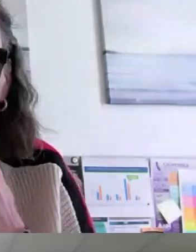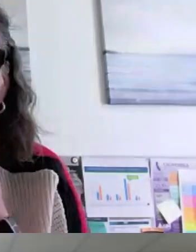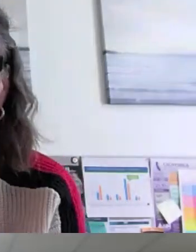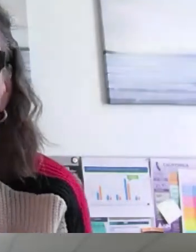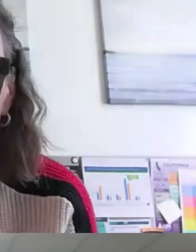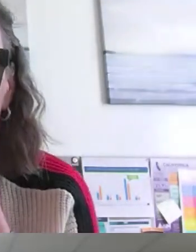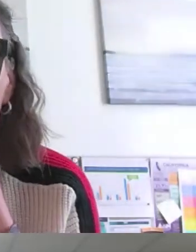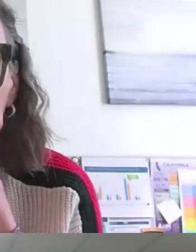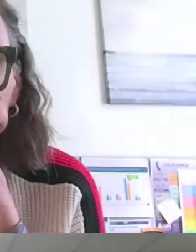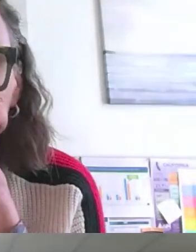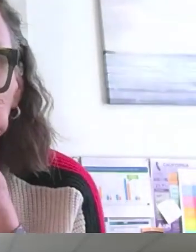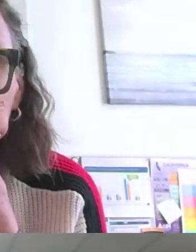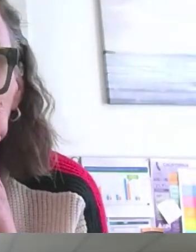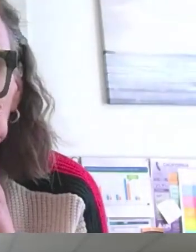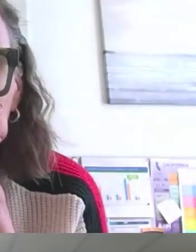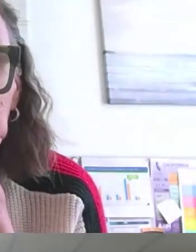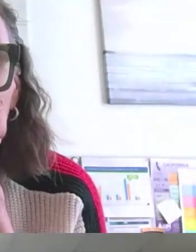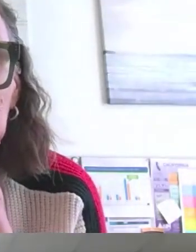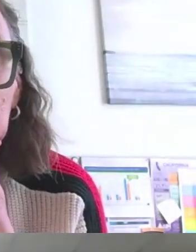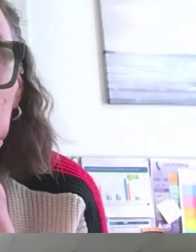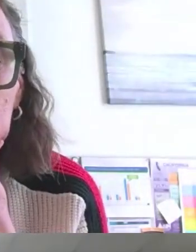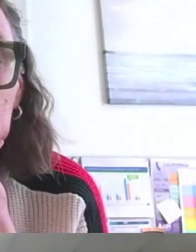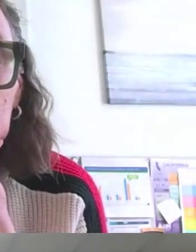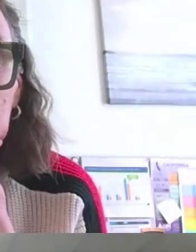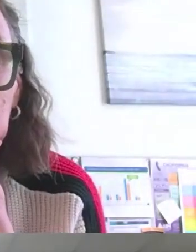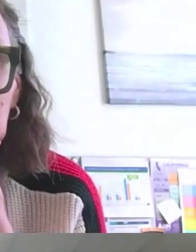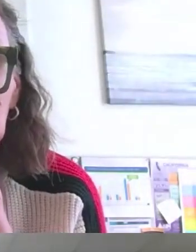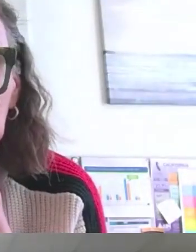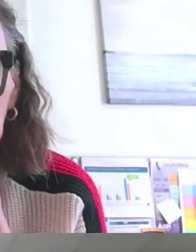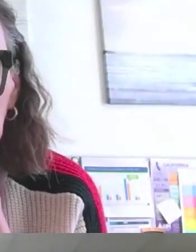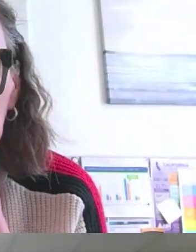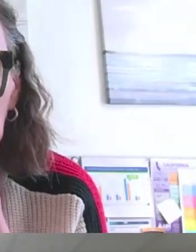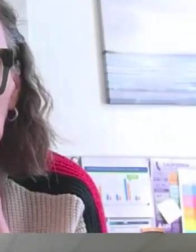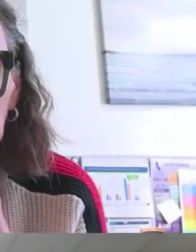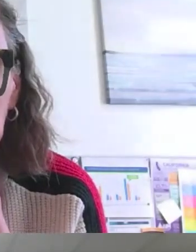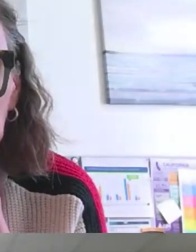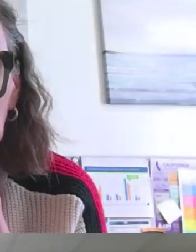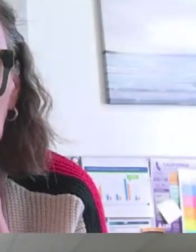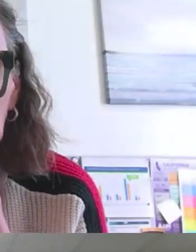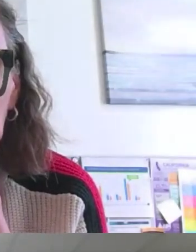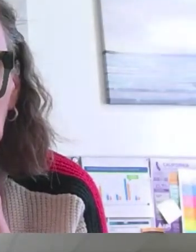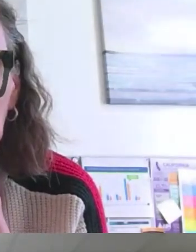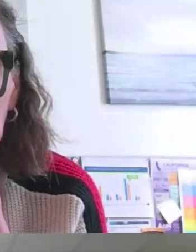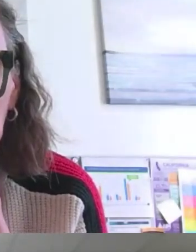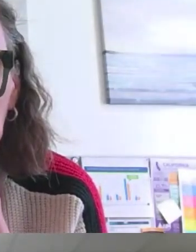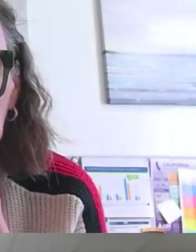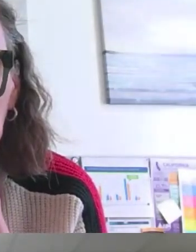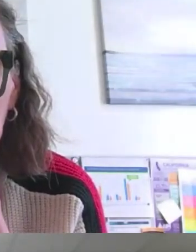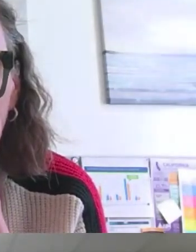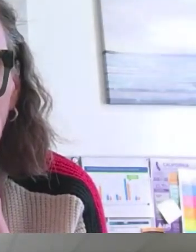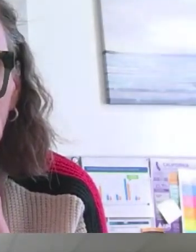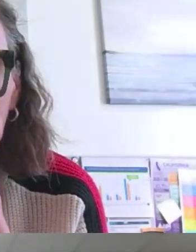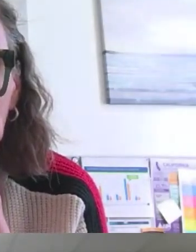for our staff. And I think there's really a newfound marriage with being able to direct people to the right and